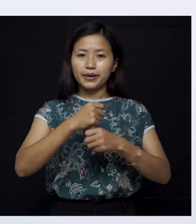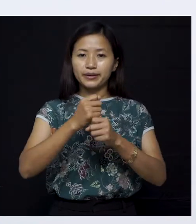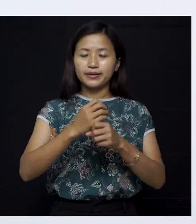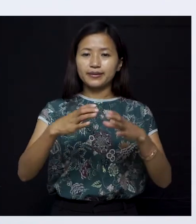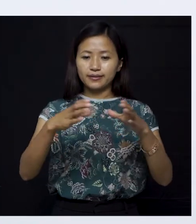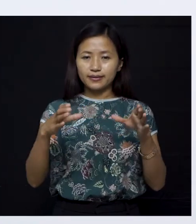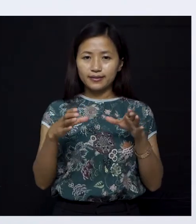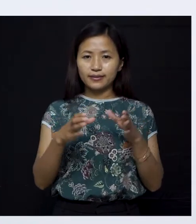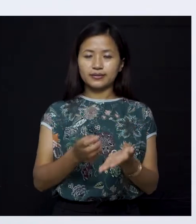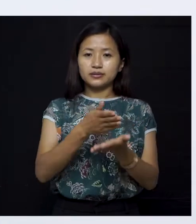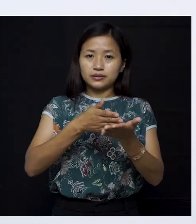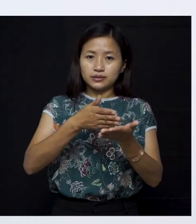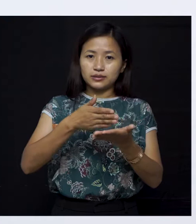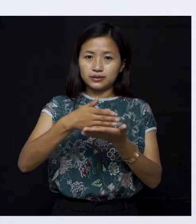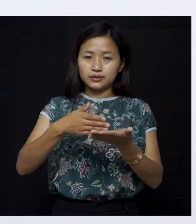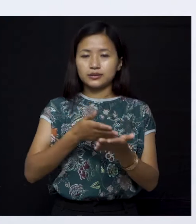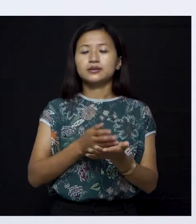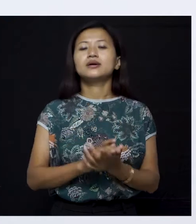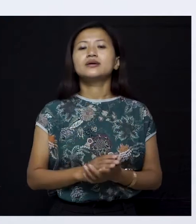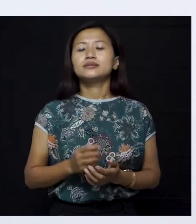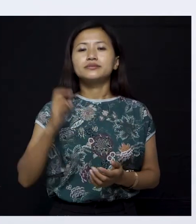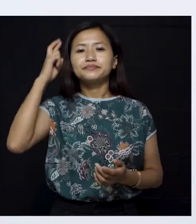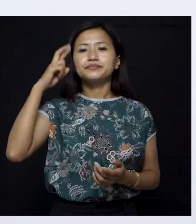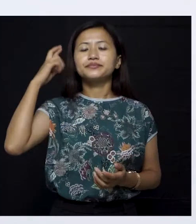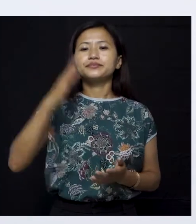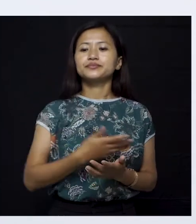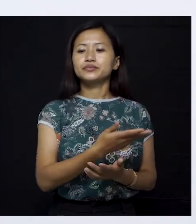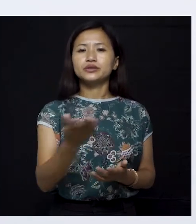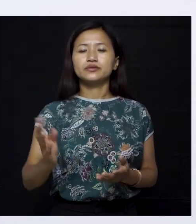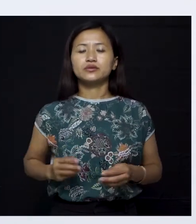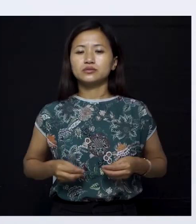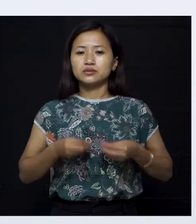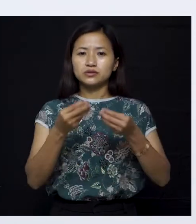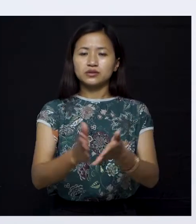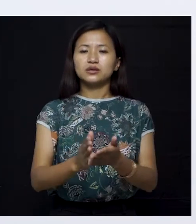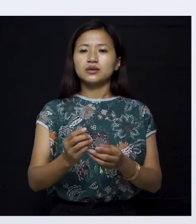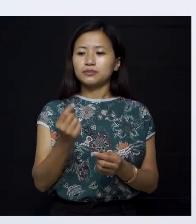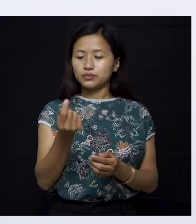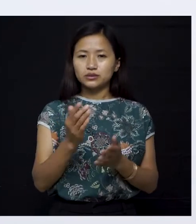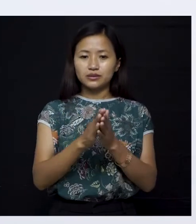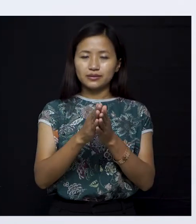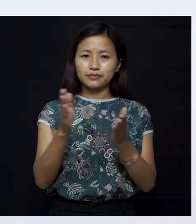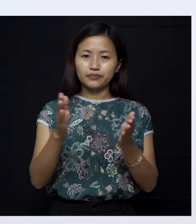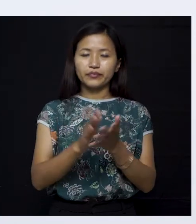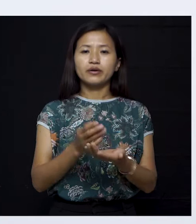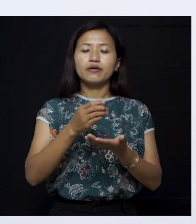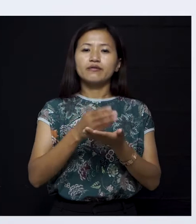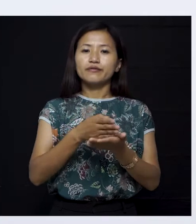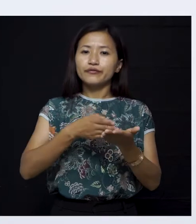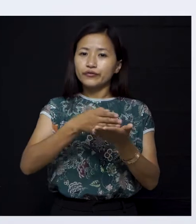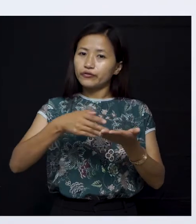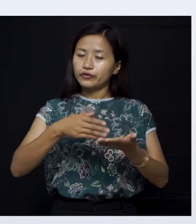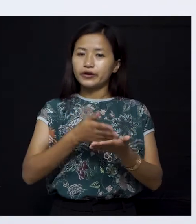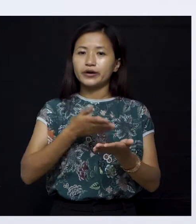in the pot oven. And so they realized that they have not given the piece of cake to Bartley. And